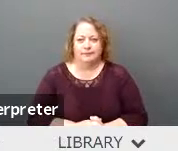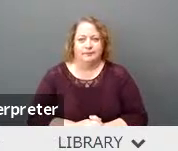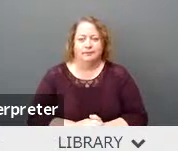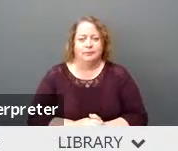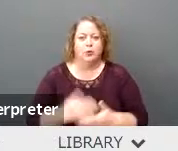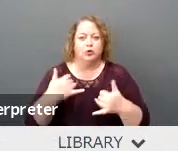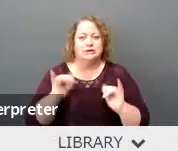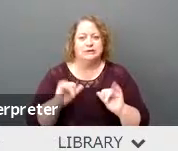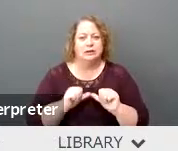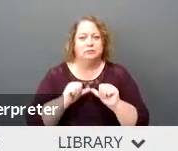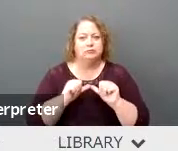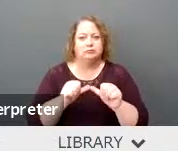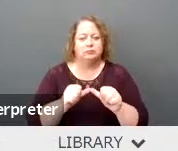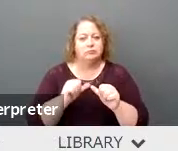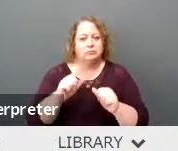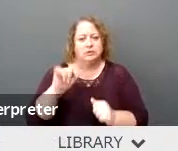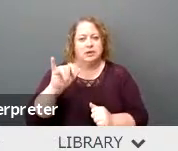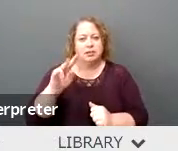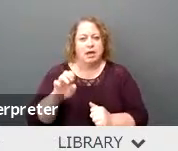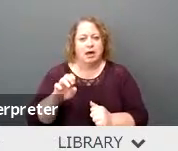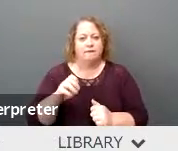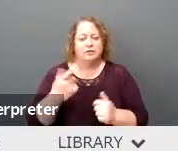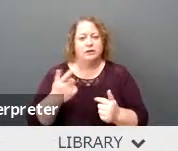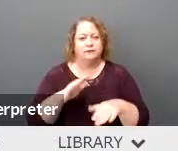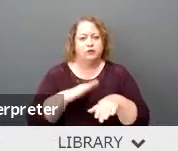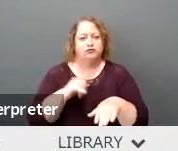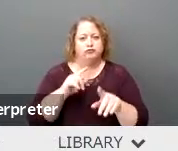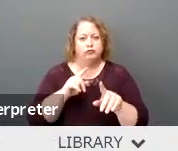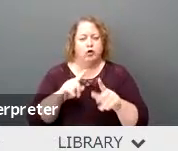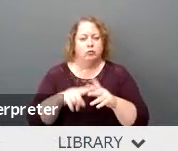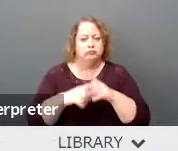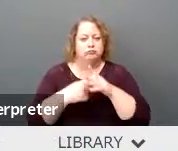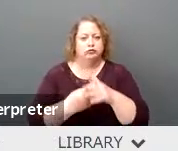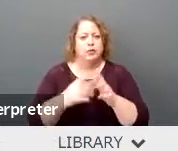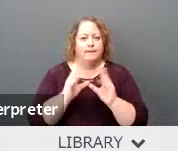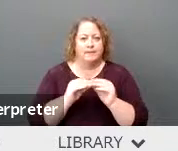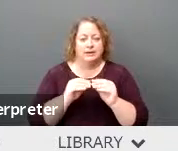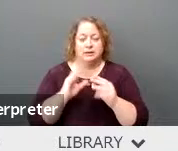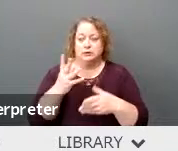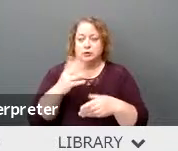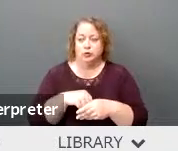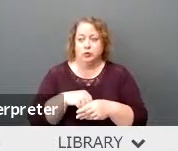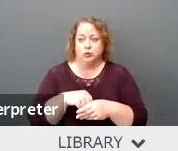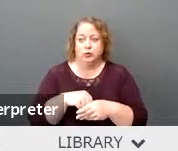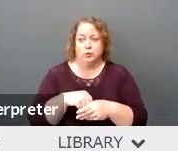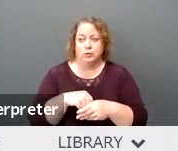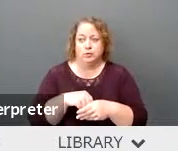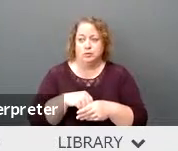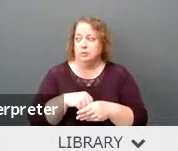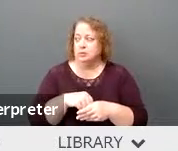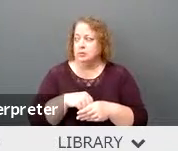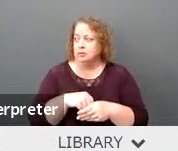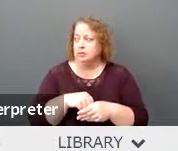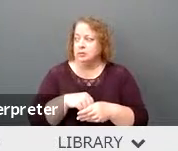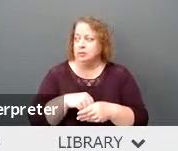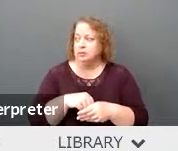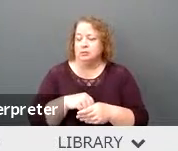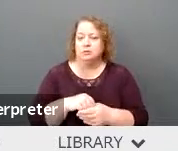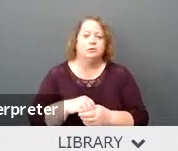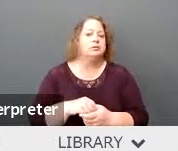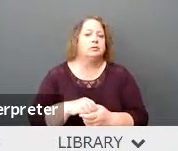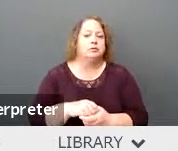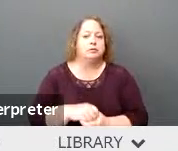Since we're still going on the same live feed, let's have a call to order. And this includes all the new